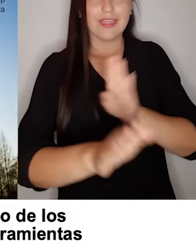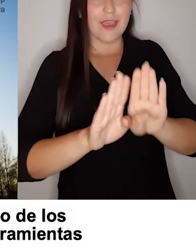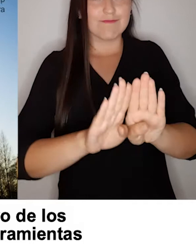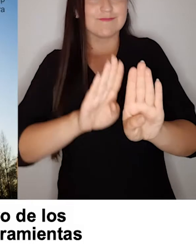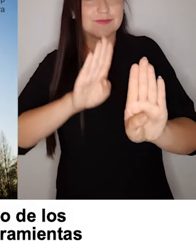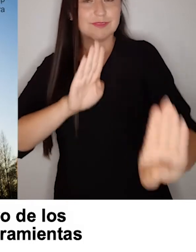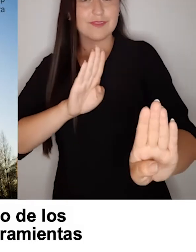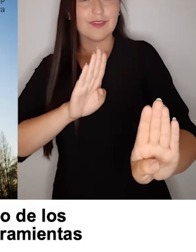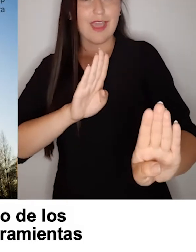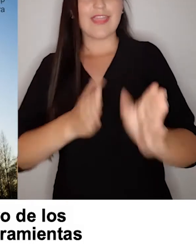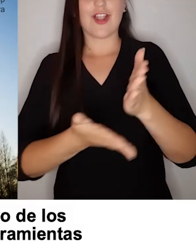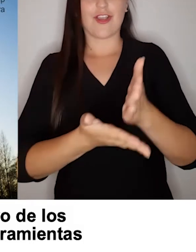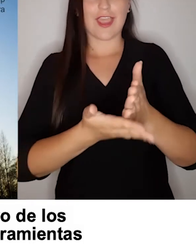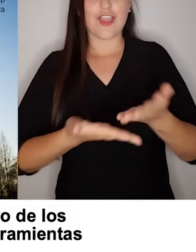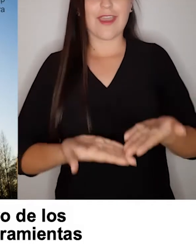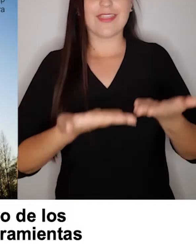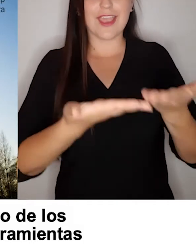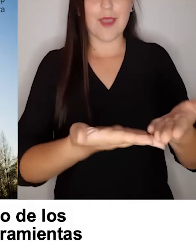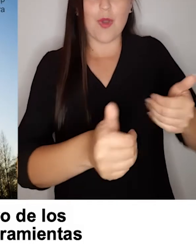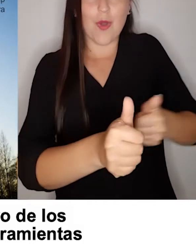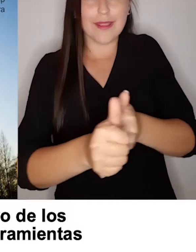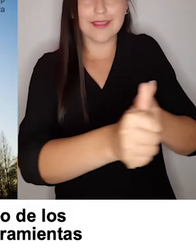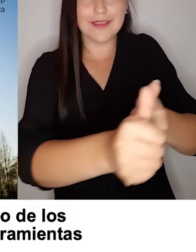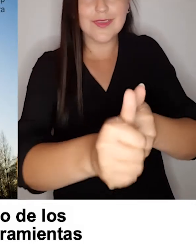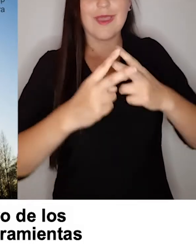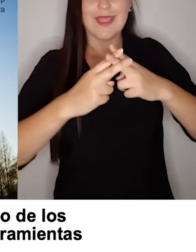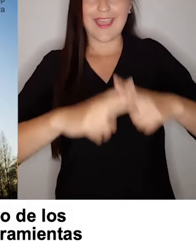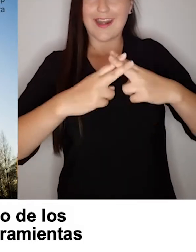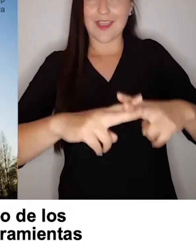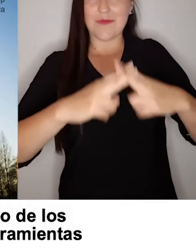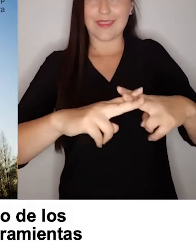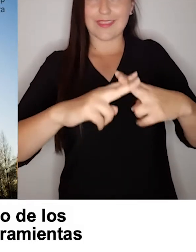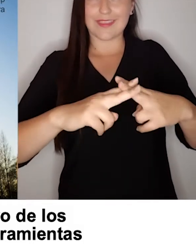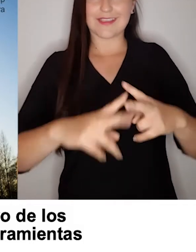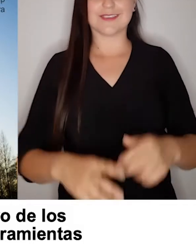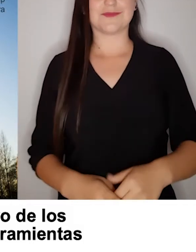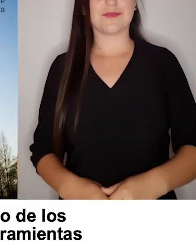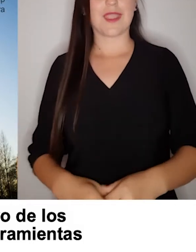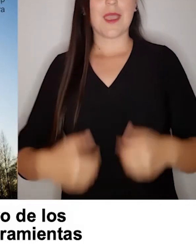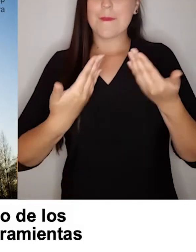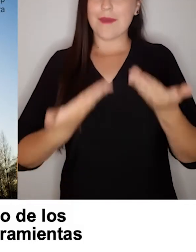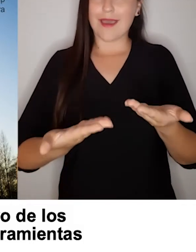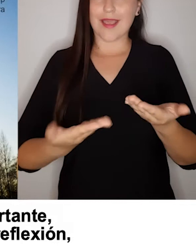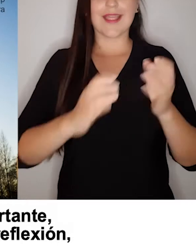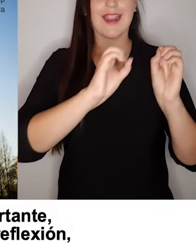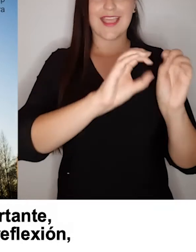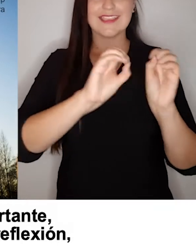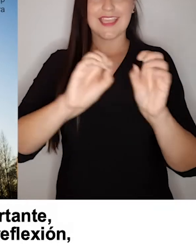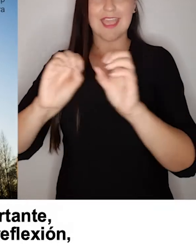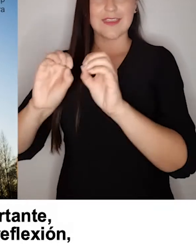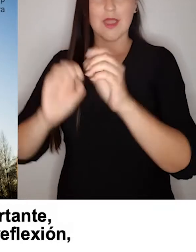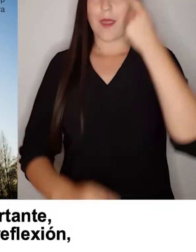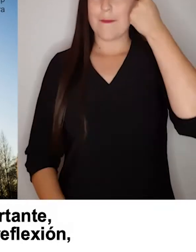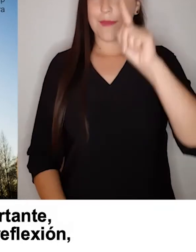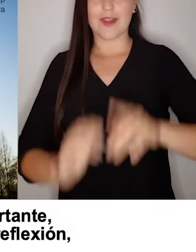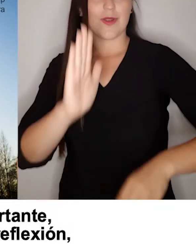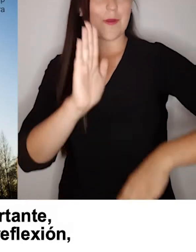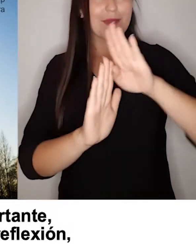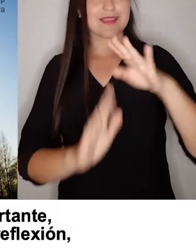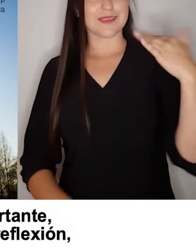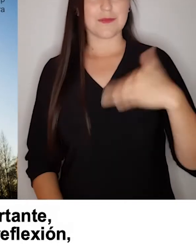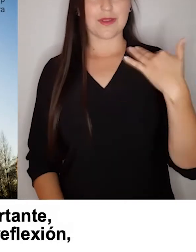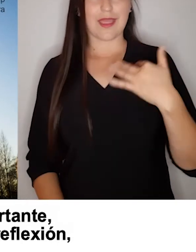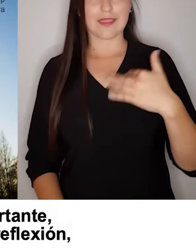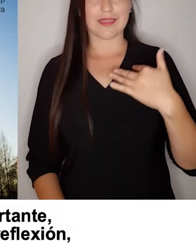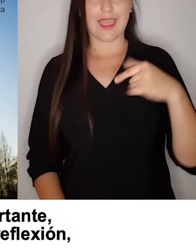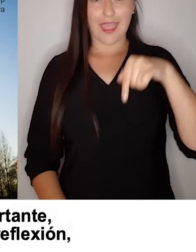school's preventive work. We give guidance and tools for teaching, but most importantly,